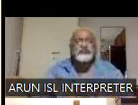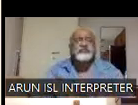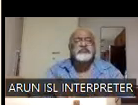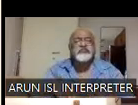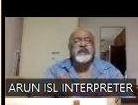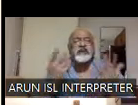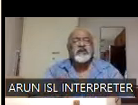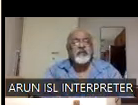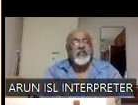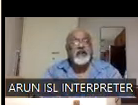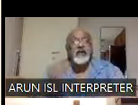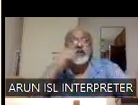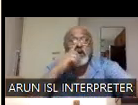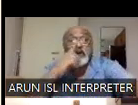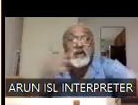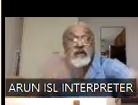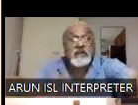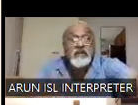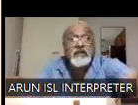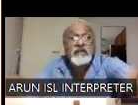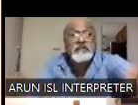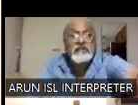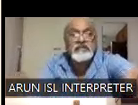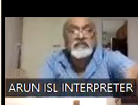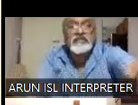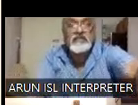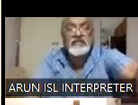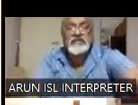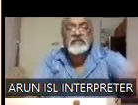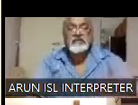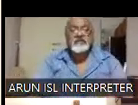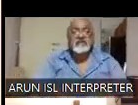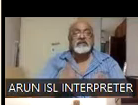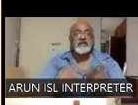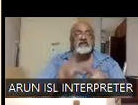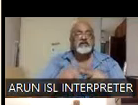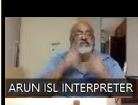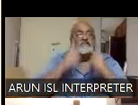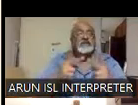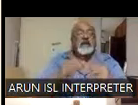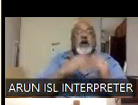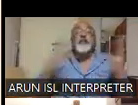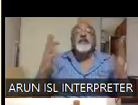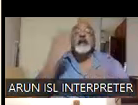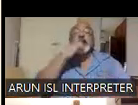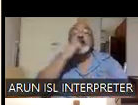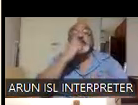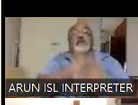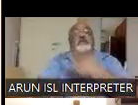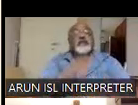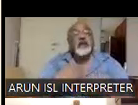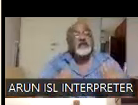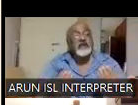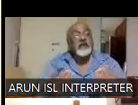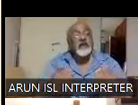the number of women with disabilities, then if you calculate the prevalence rate in female population, then about 1